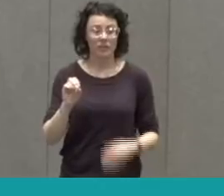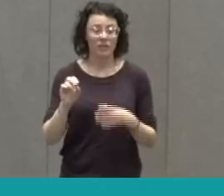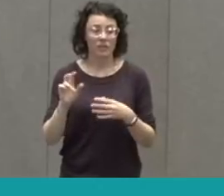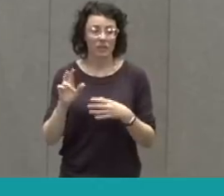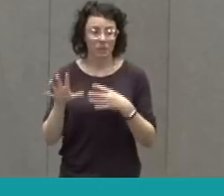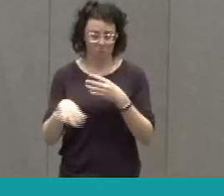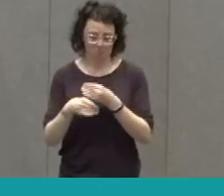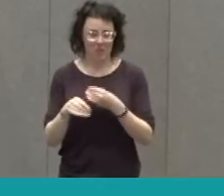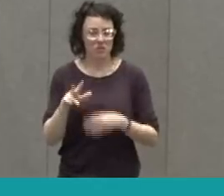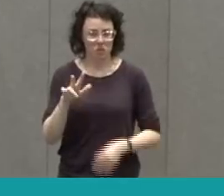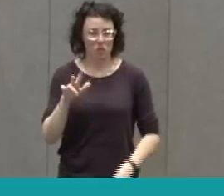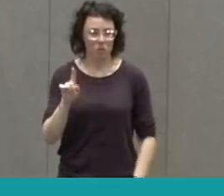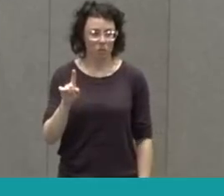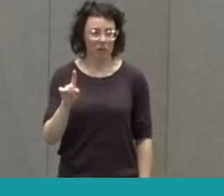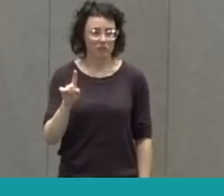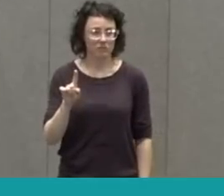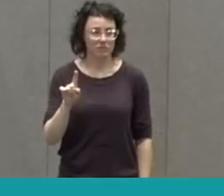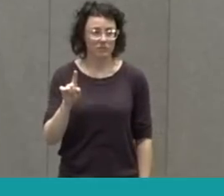plus 30